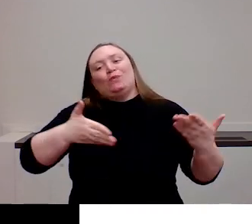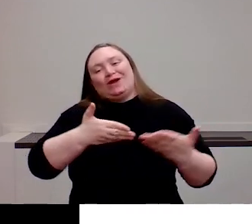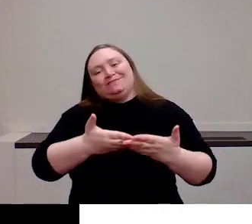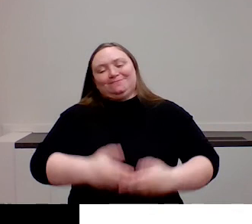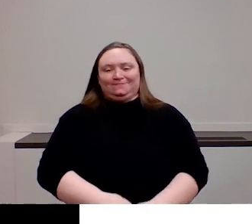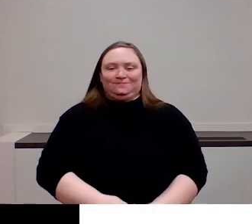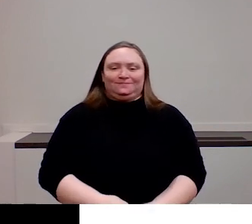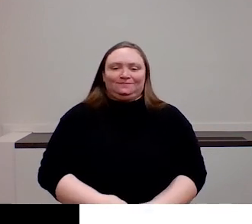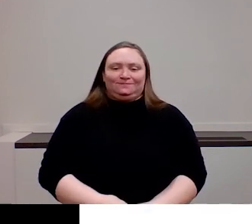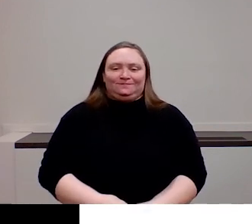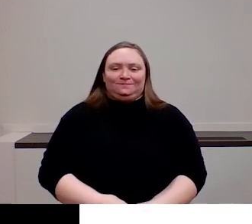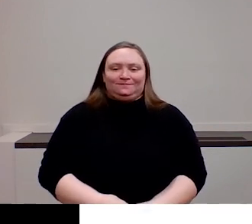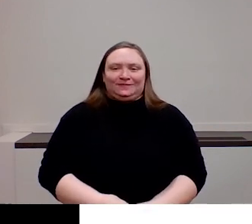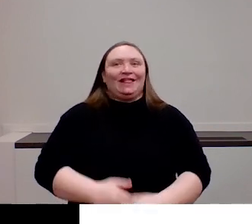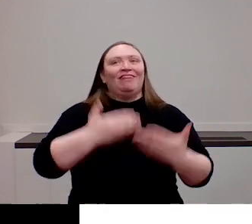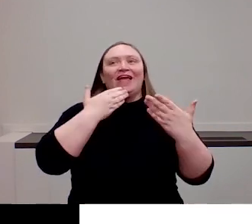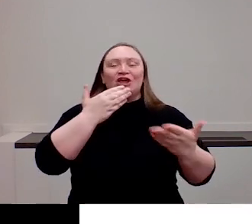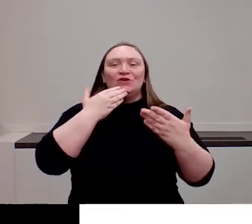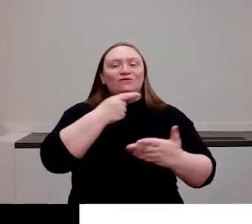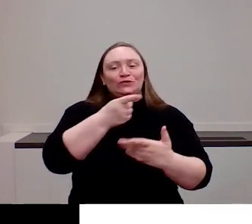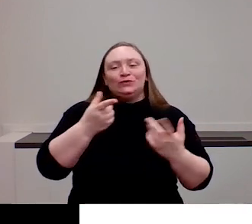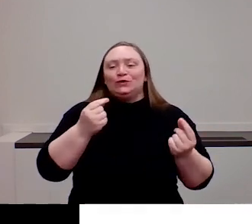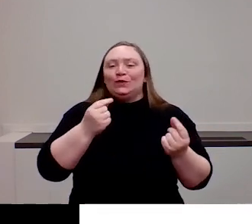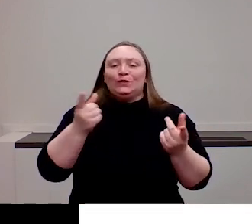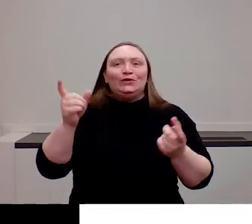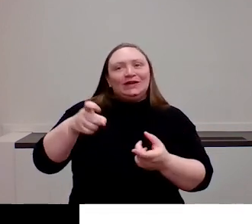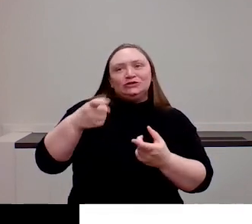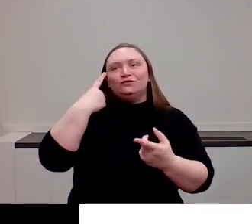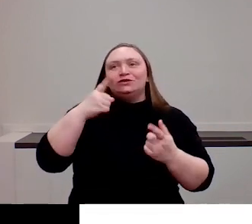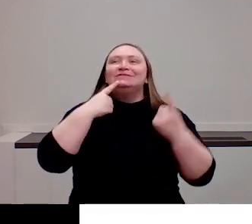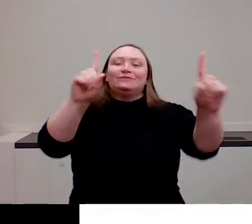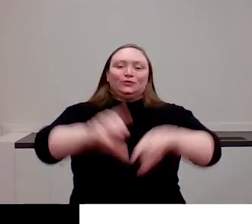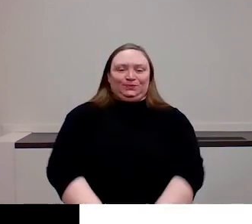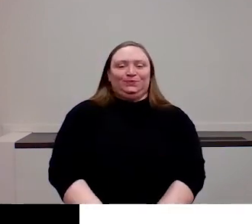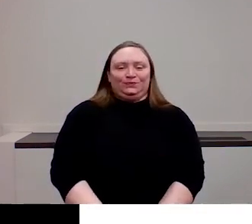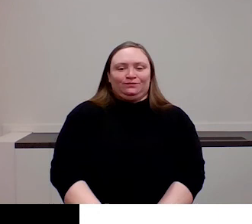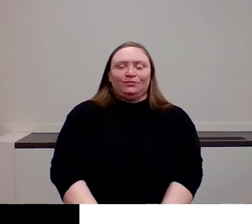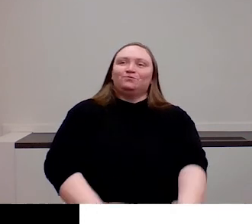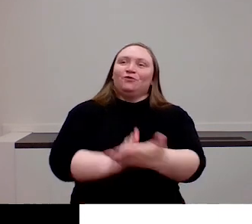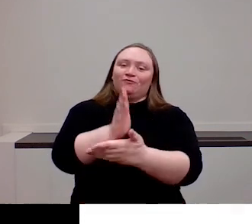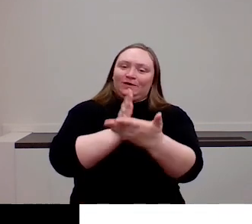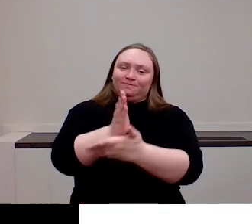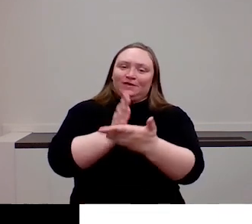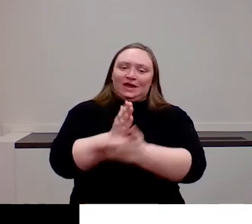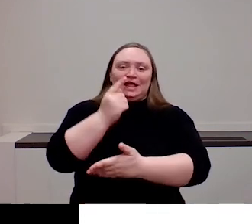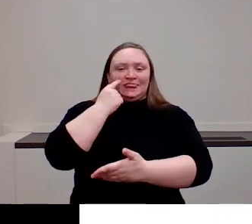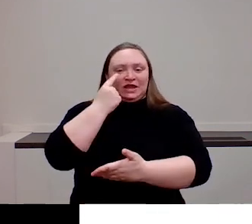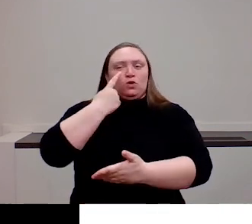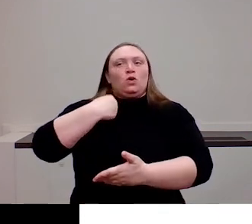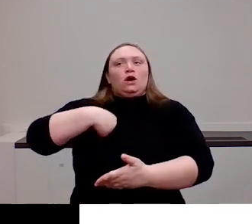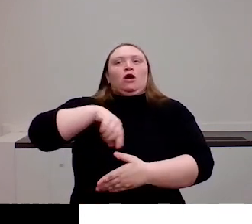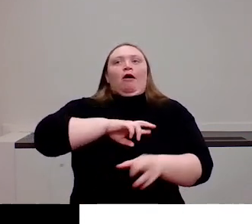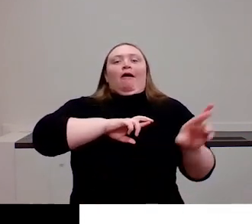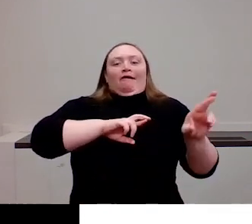everyone for doing what you got to do to make this work. All right. Well, I think we are